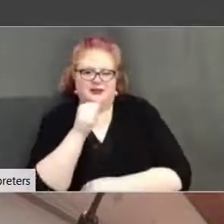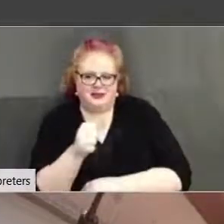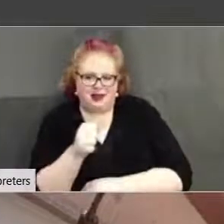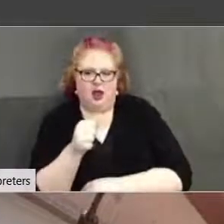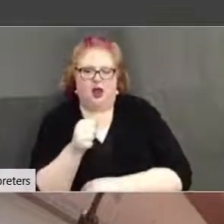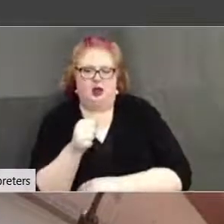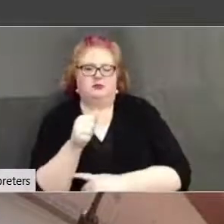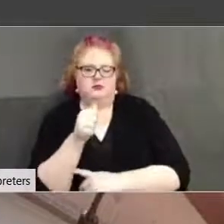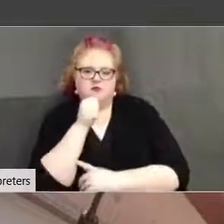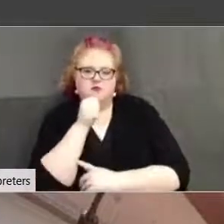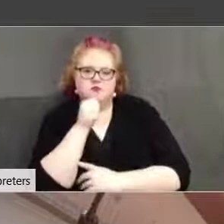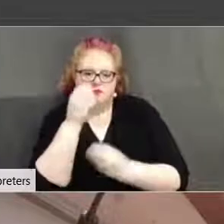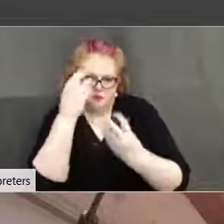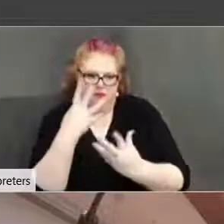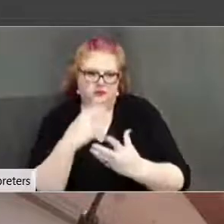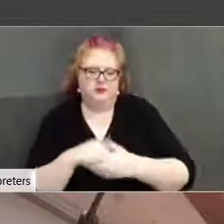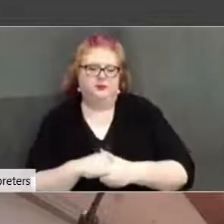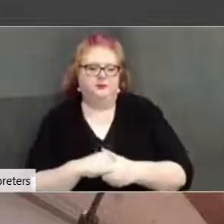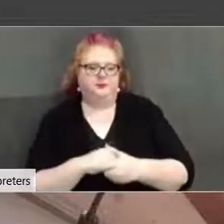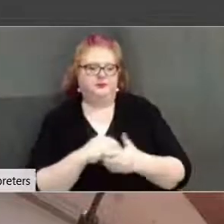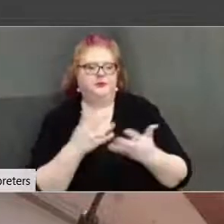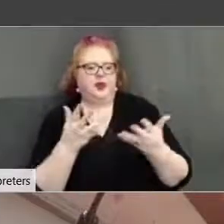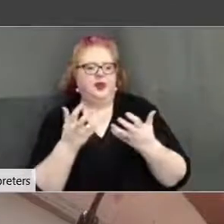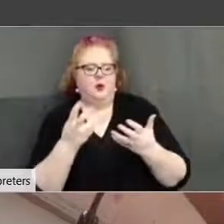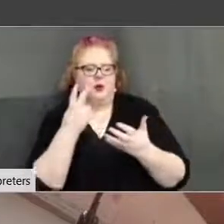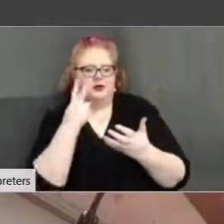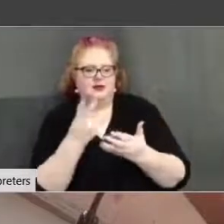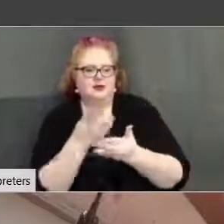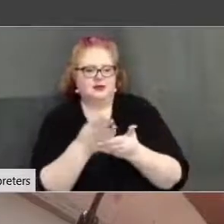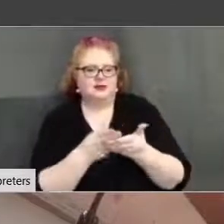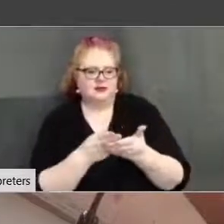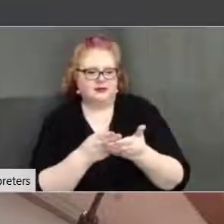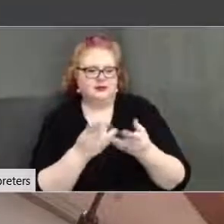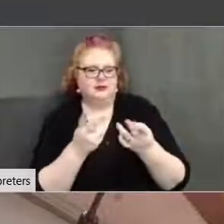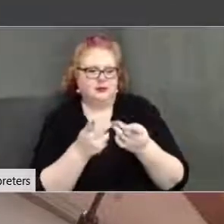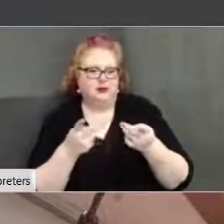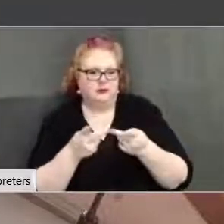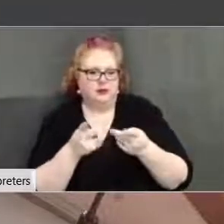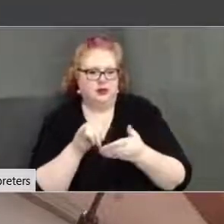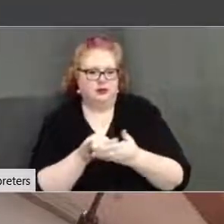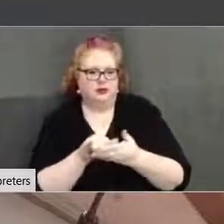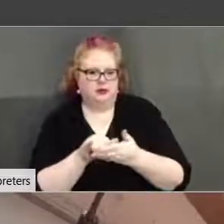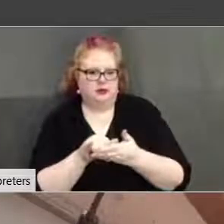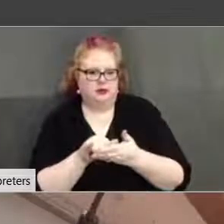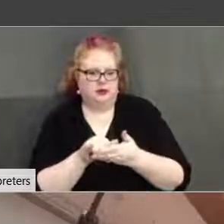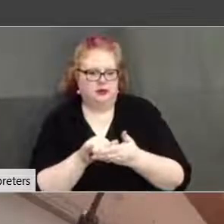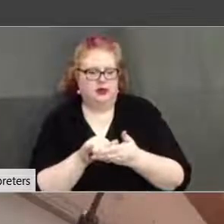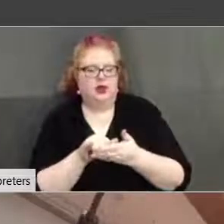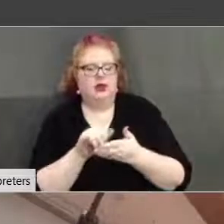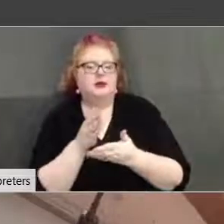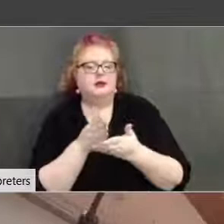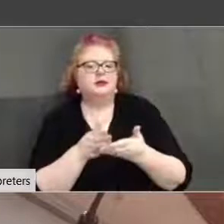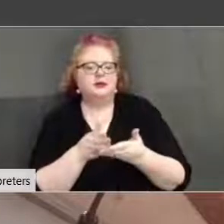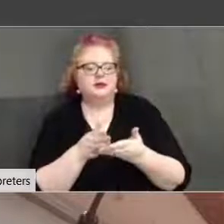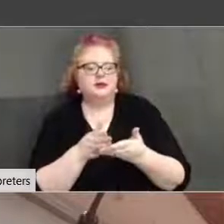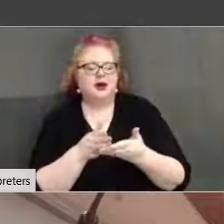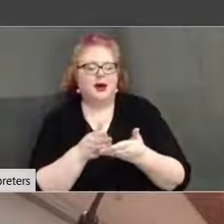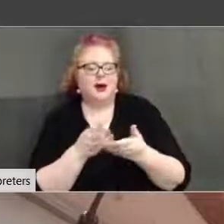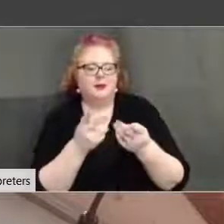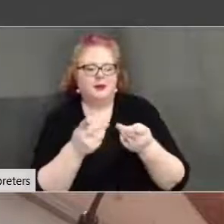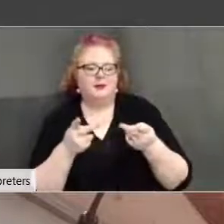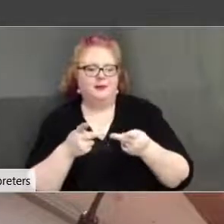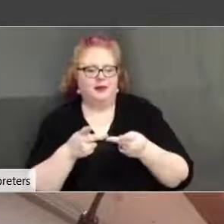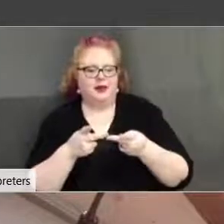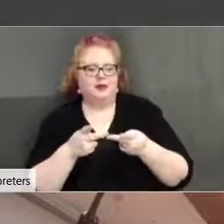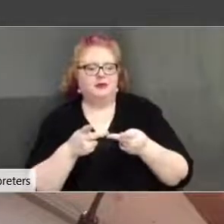Director Hines? Just some places where we've had clinically, can you hear me now? Yes, sir. Just some places